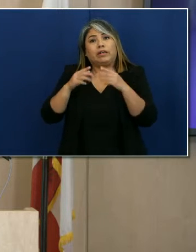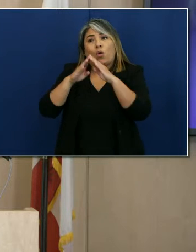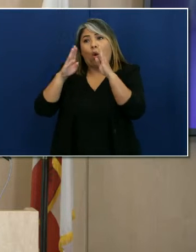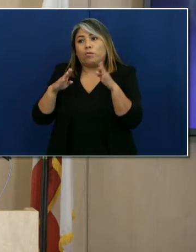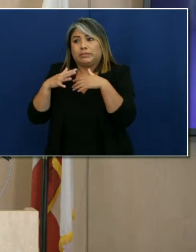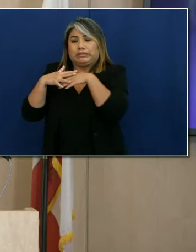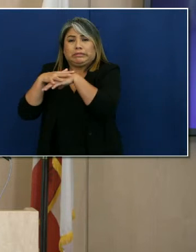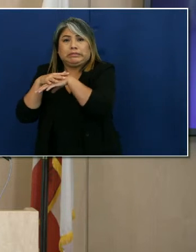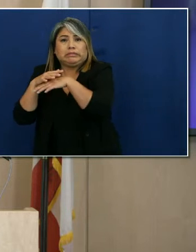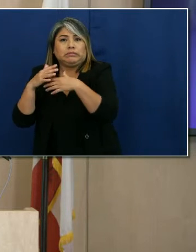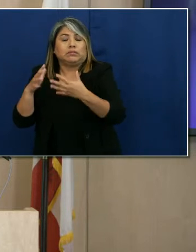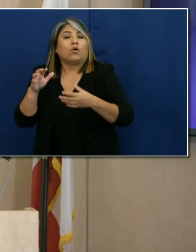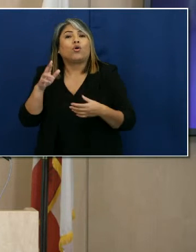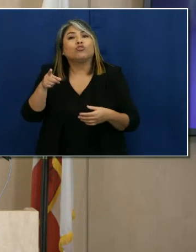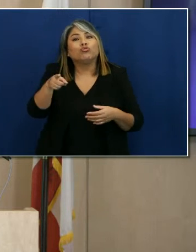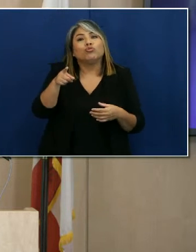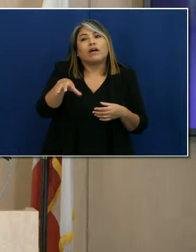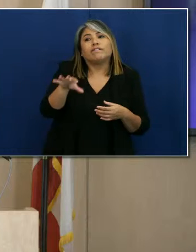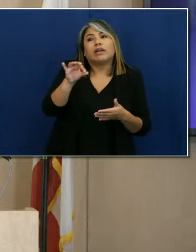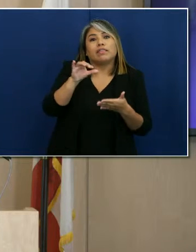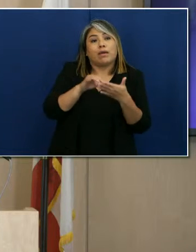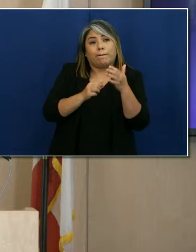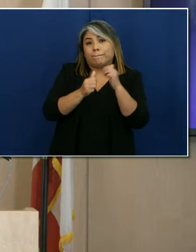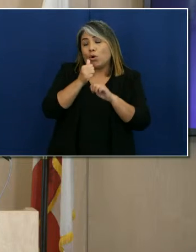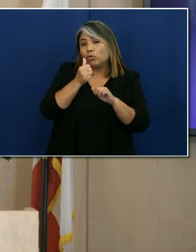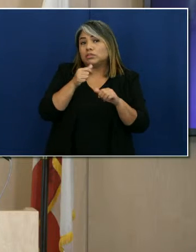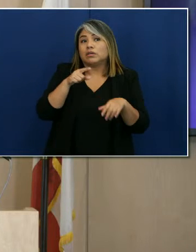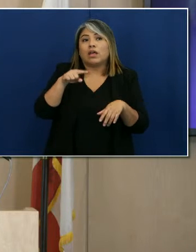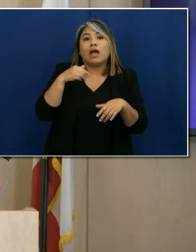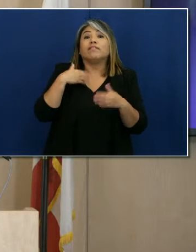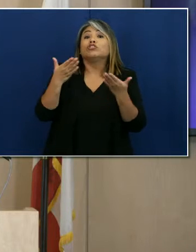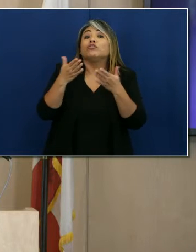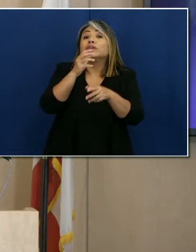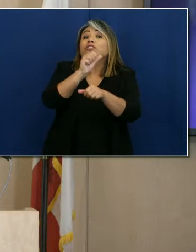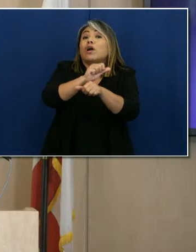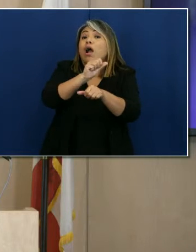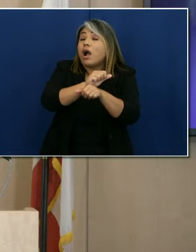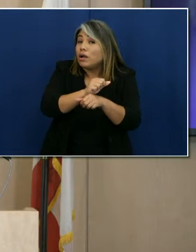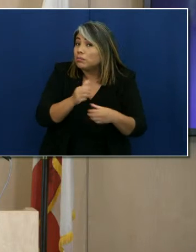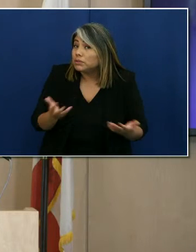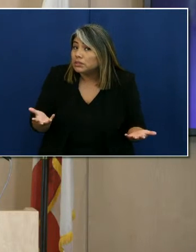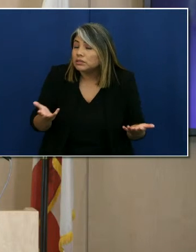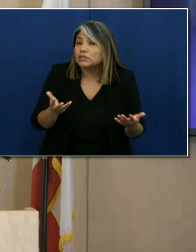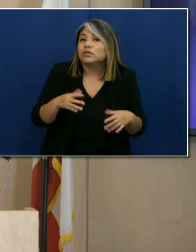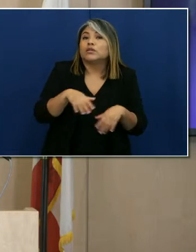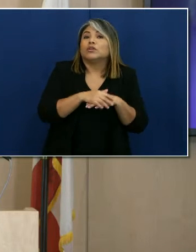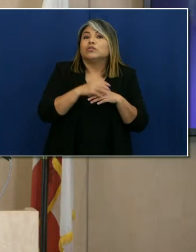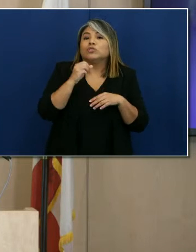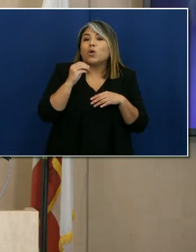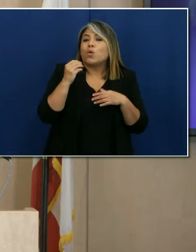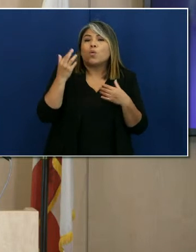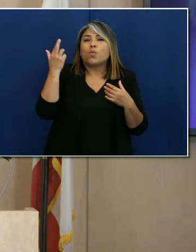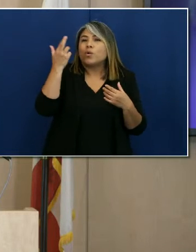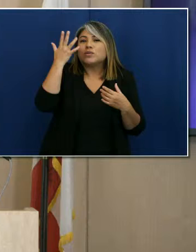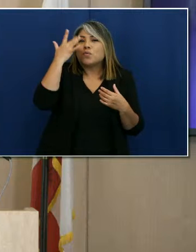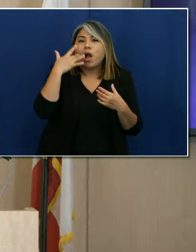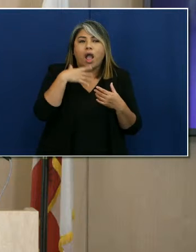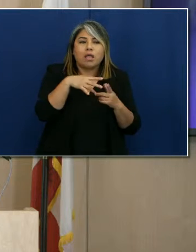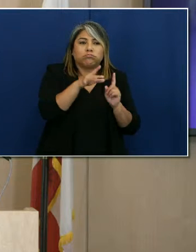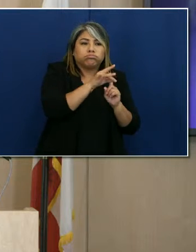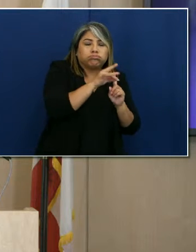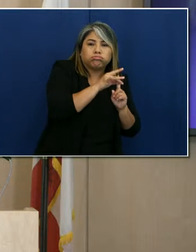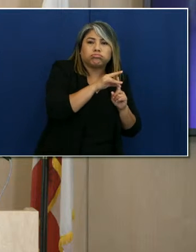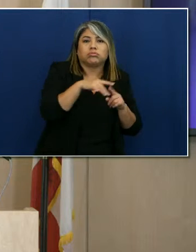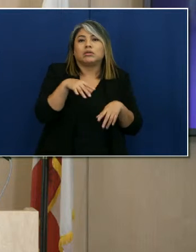you finding that most of these folks have service jobs? What is it that you're finding through contact tracing that